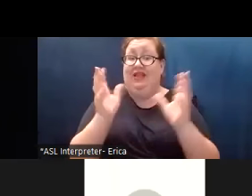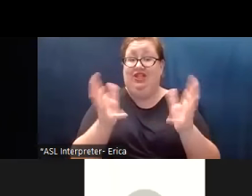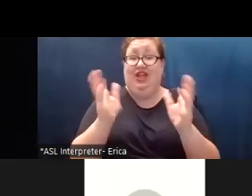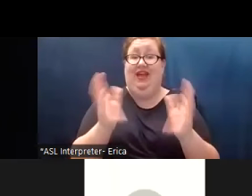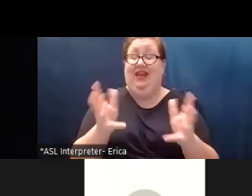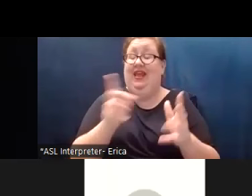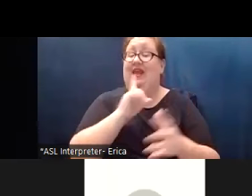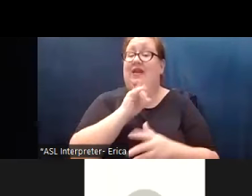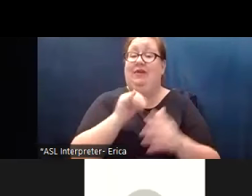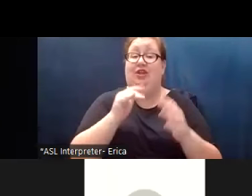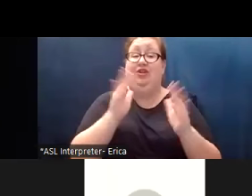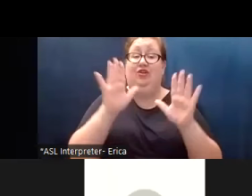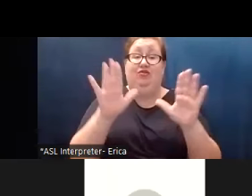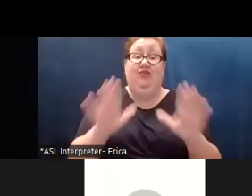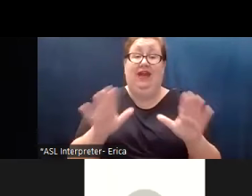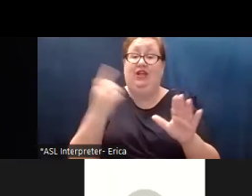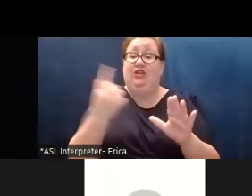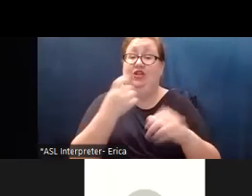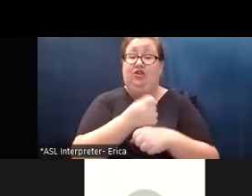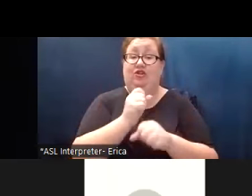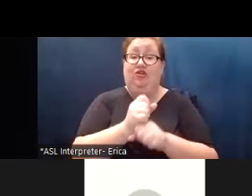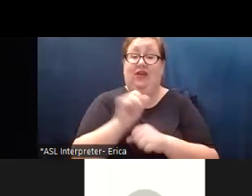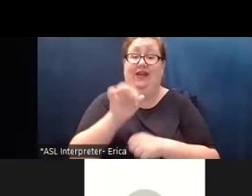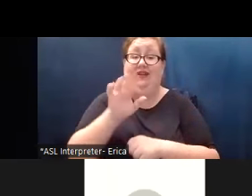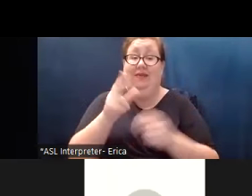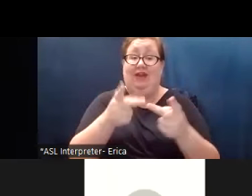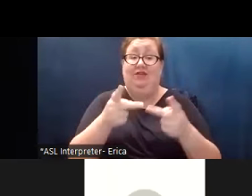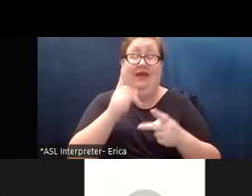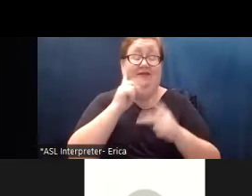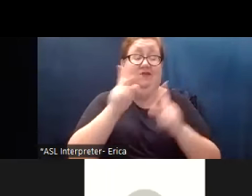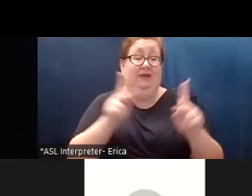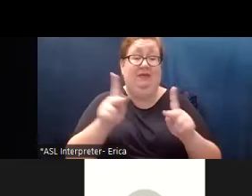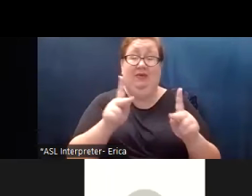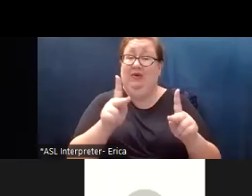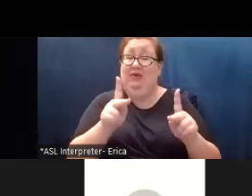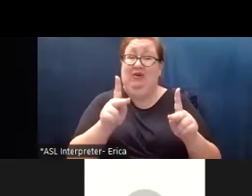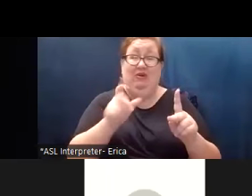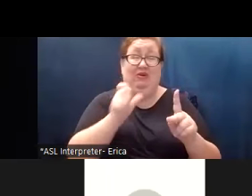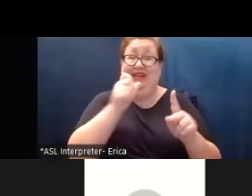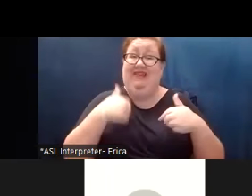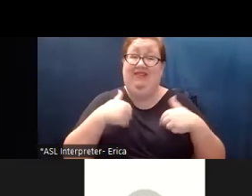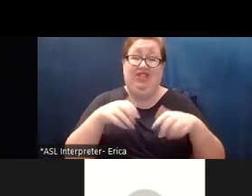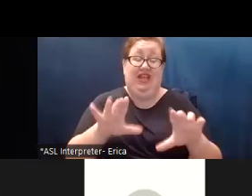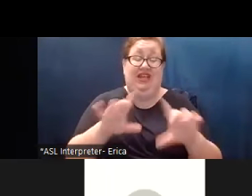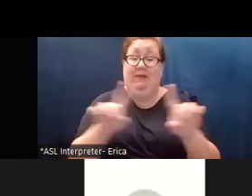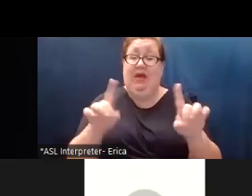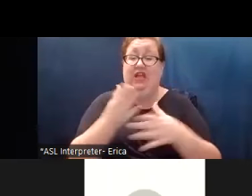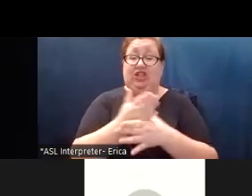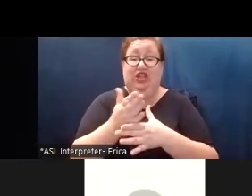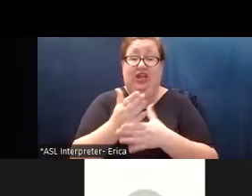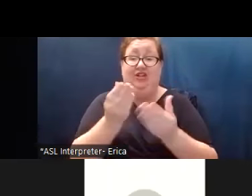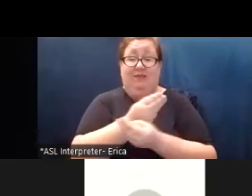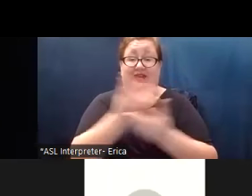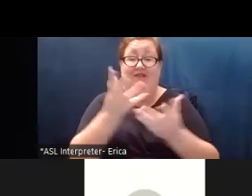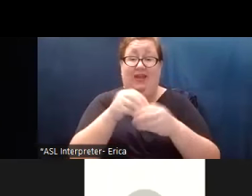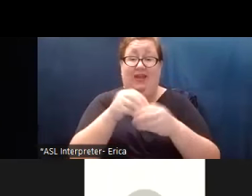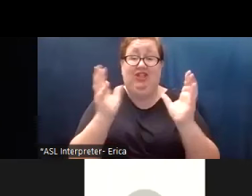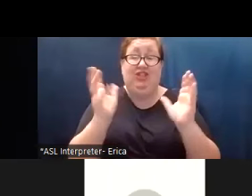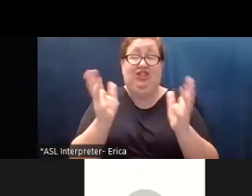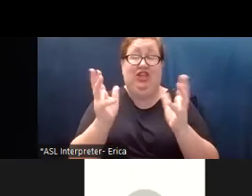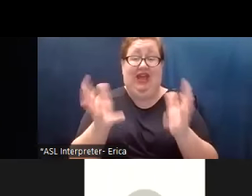be really great to just create some airspace for folks that didn't get a chance, but, shared some information in the chat